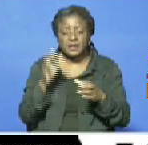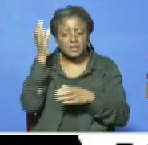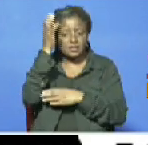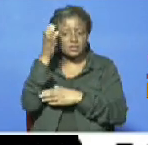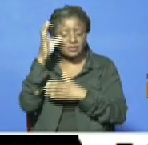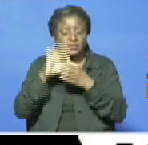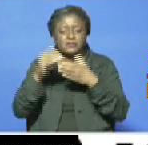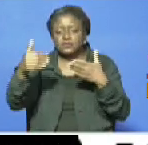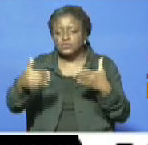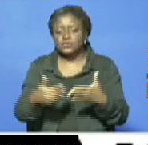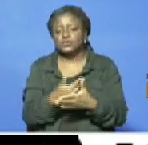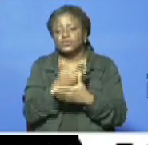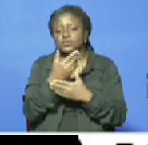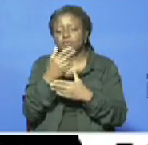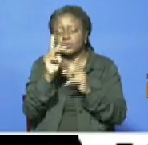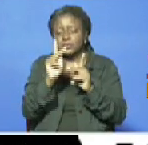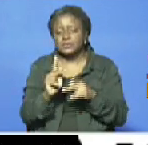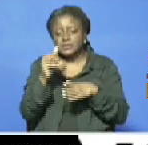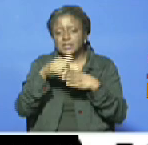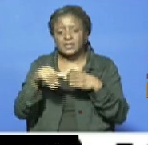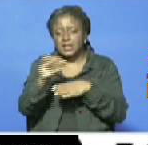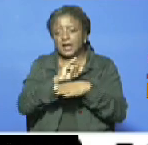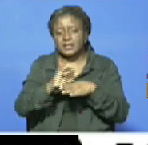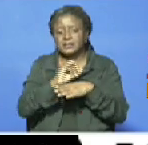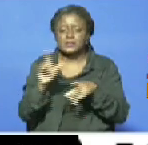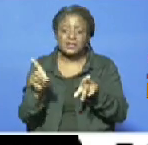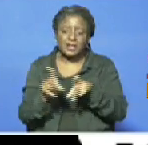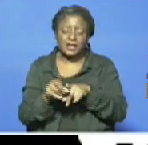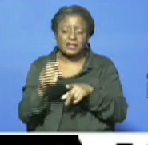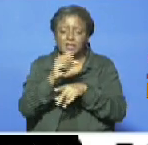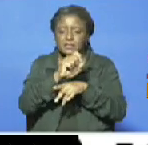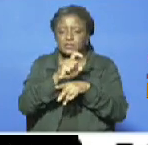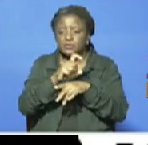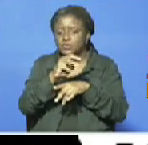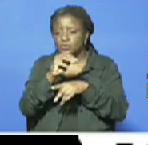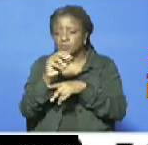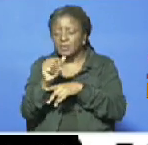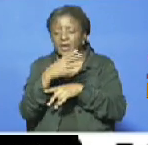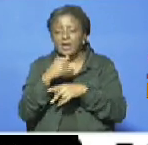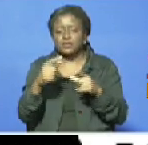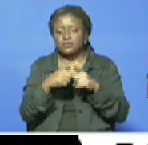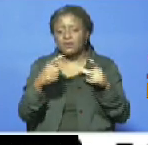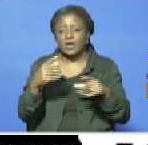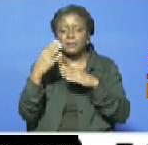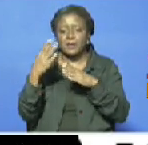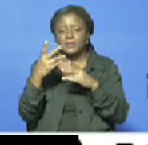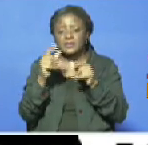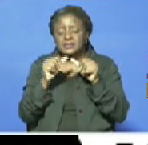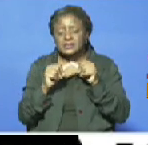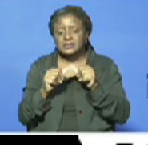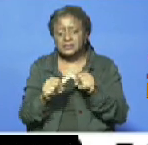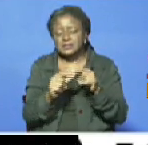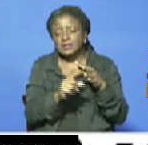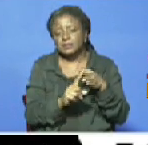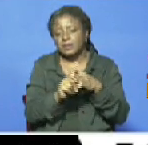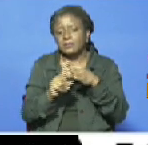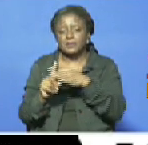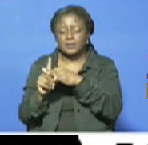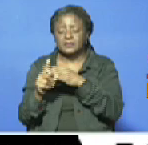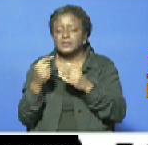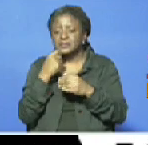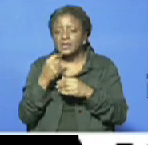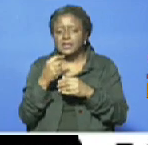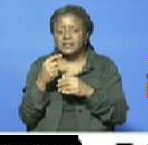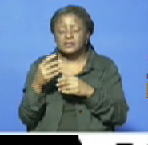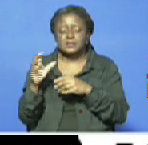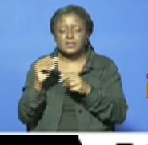of new cases in islands like Exuma and Grand Bahama, which are still surfacing, he maintains that the country has